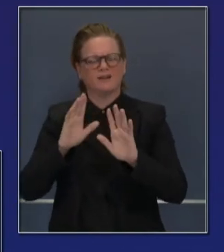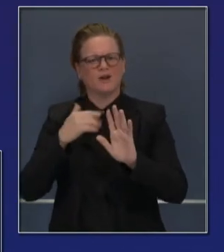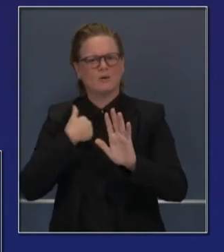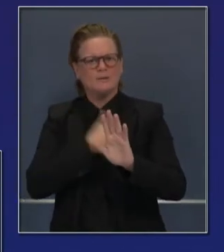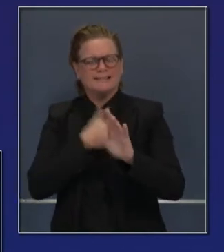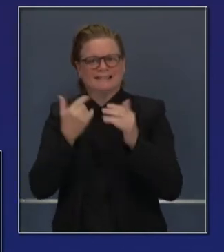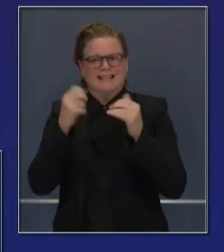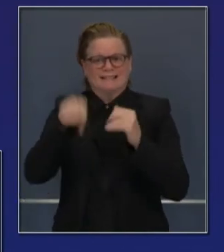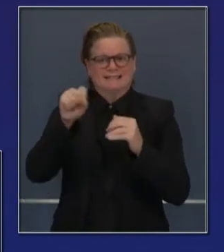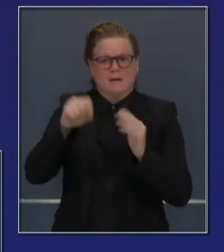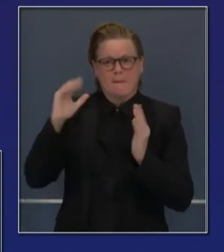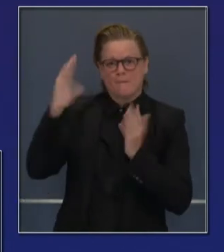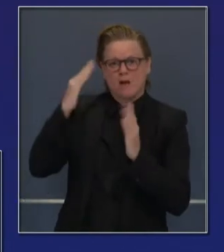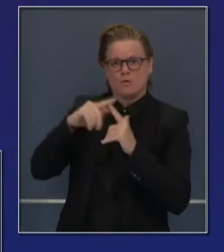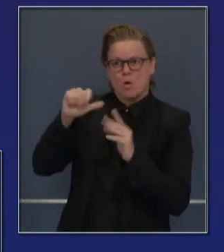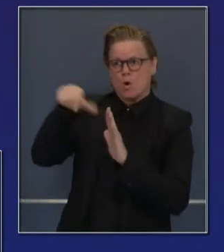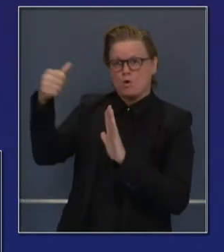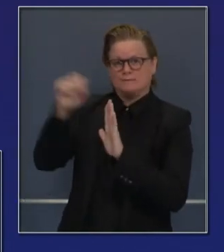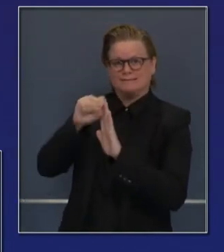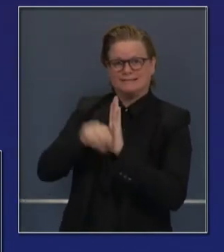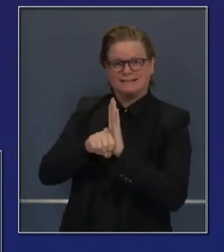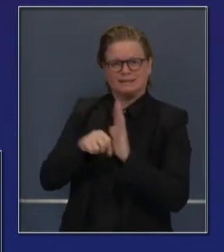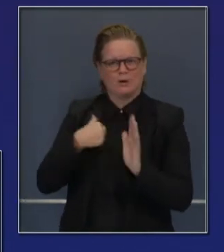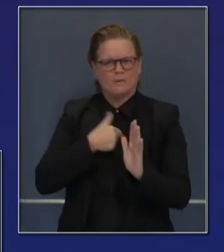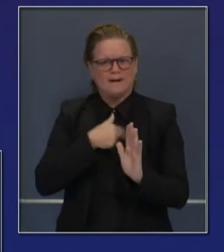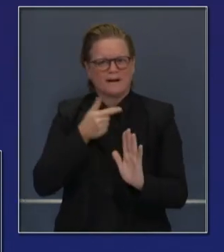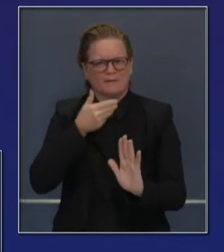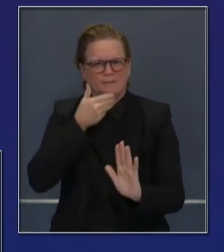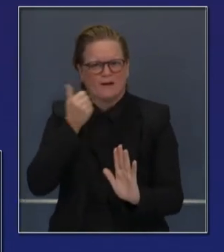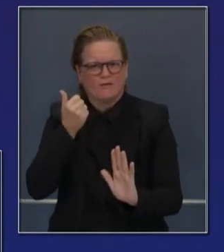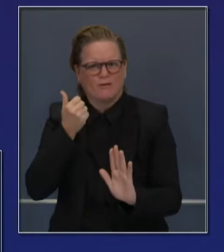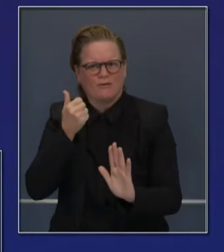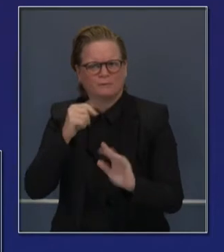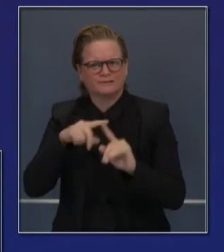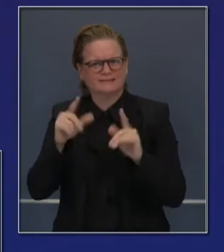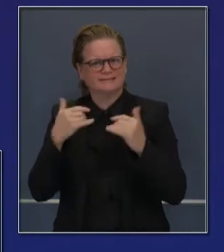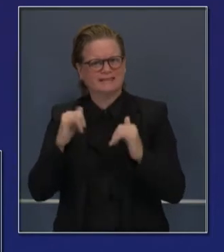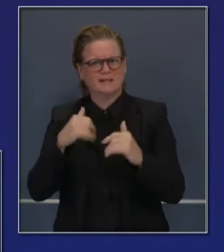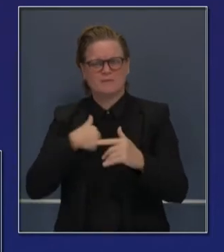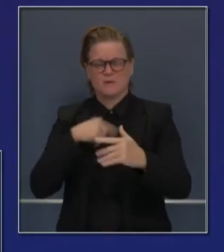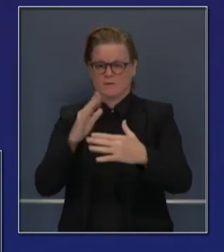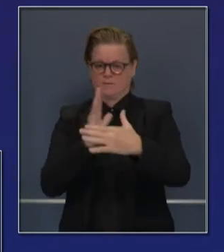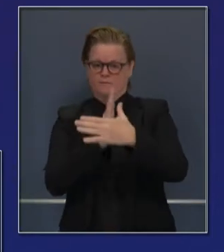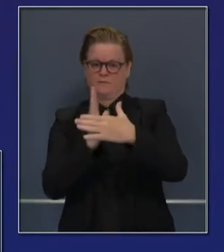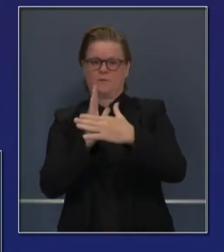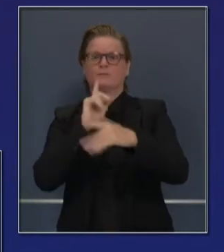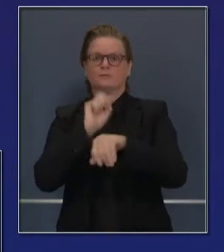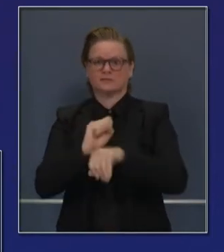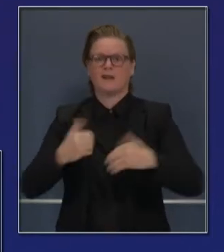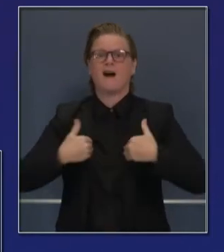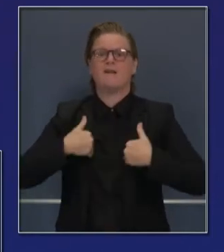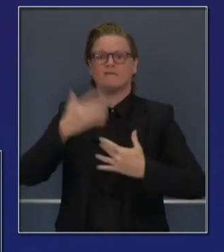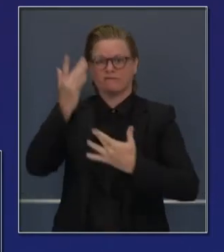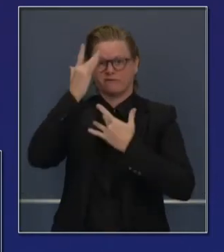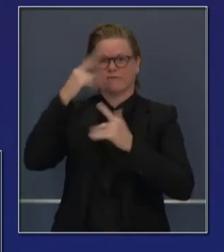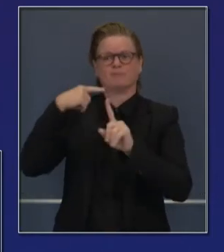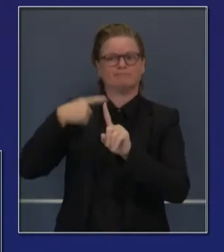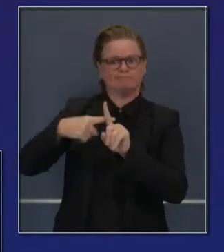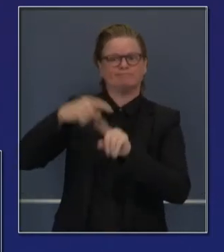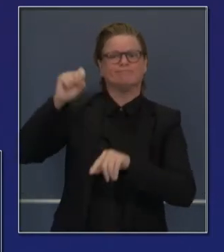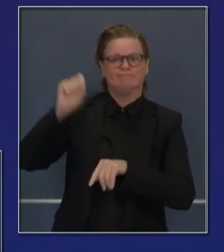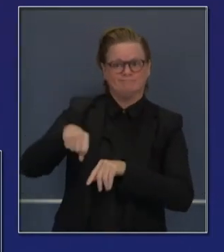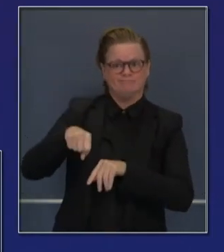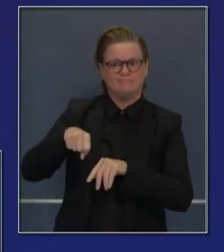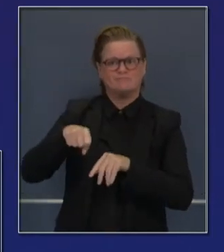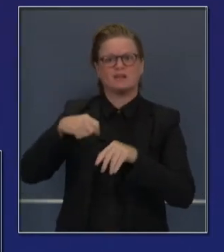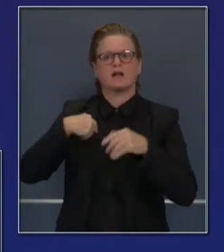50 states. As it relates to the positivity rate, you can see that our average number of daily tests continues to increase. We